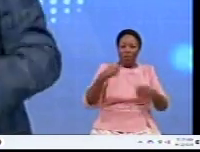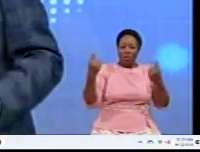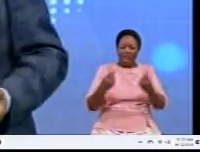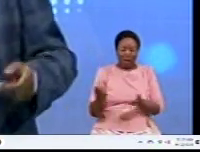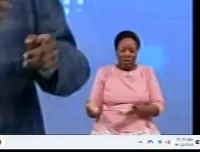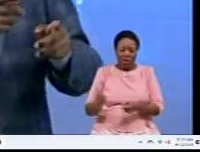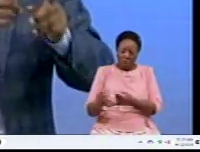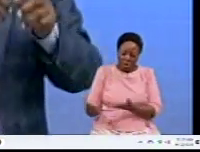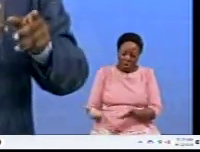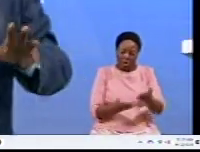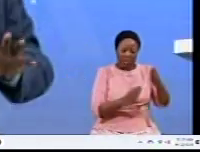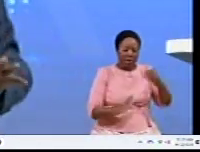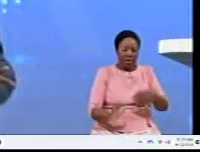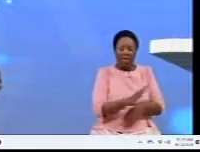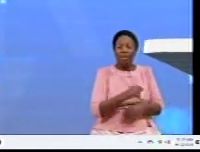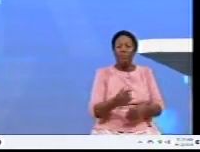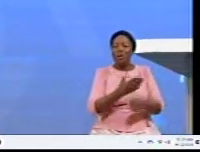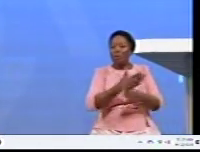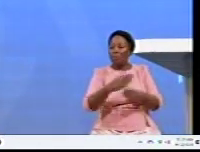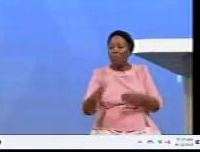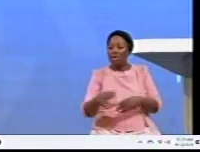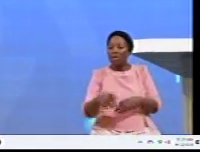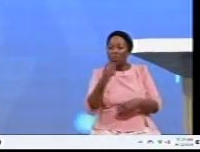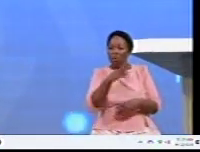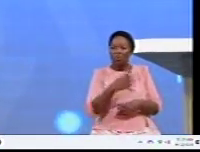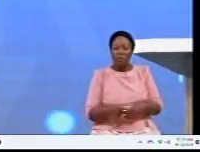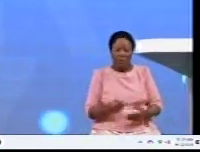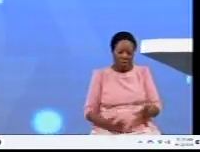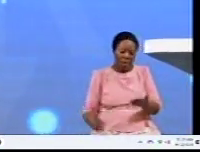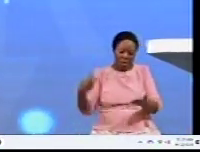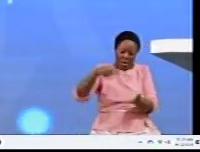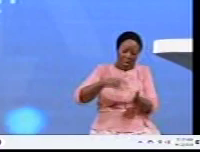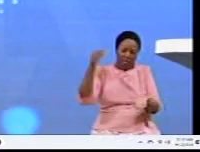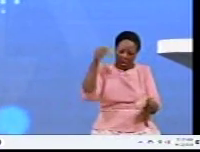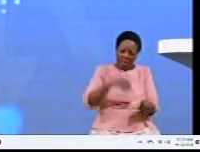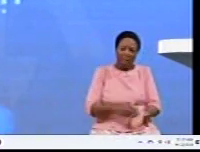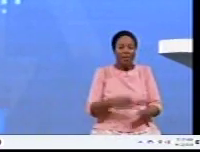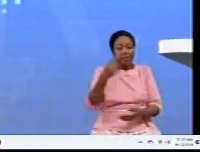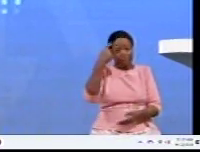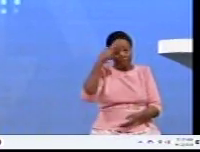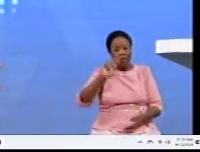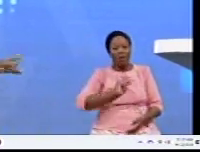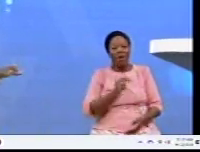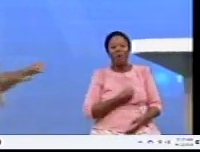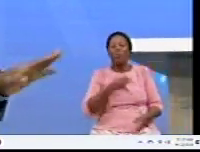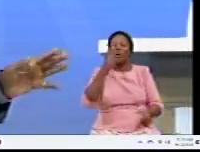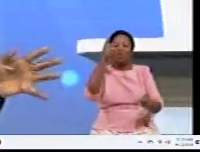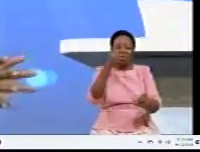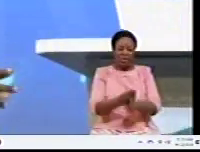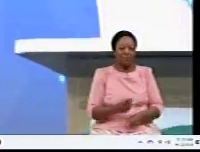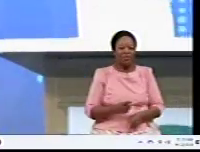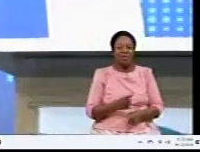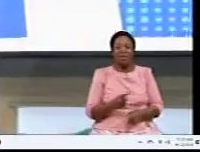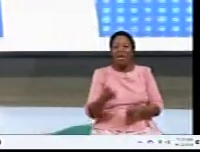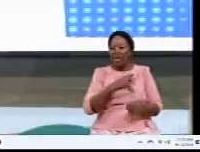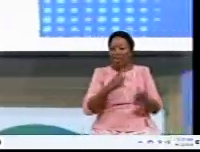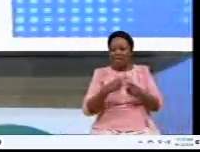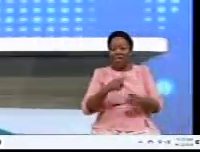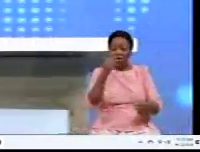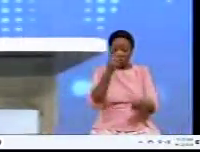them away. He was raised again for our justification. Then he justifies